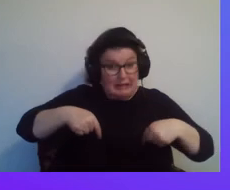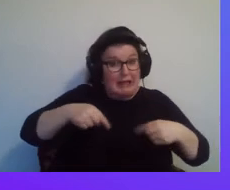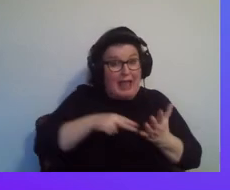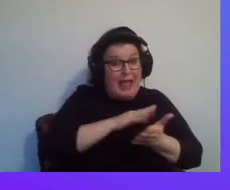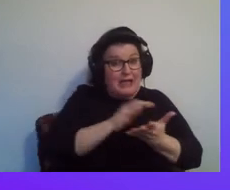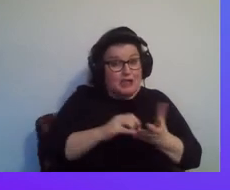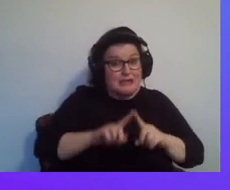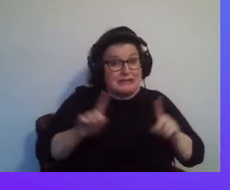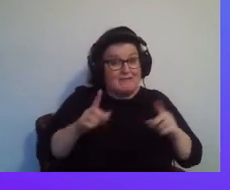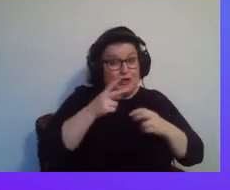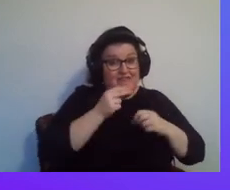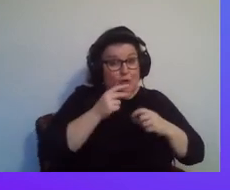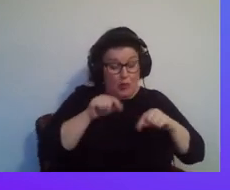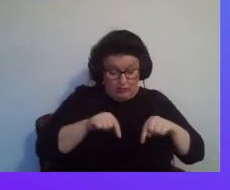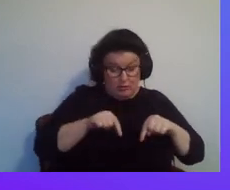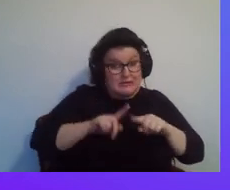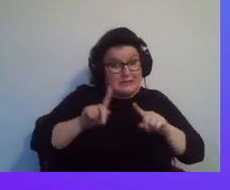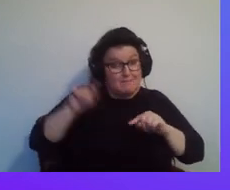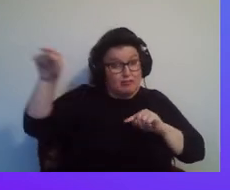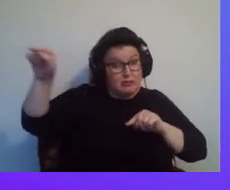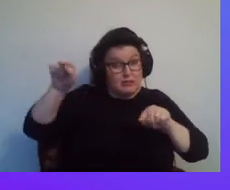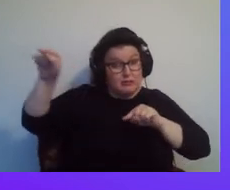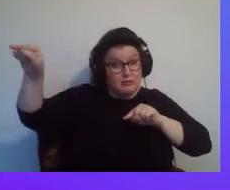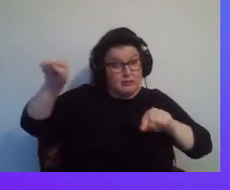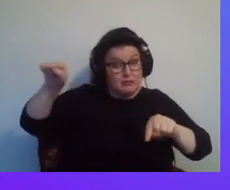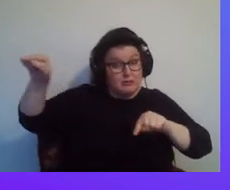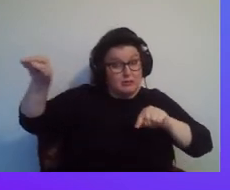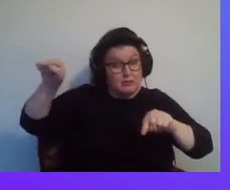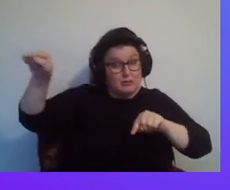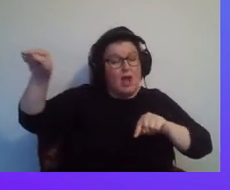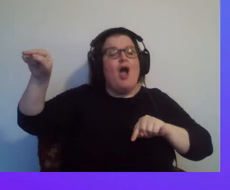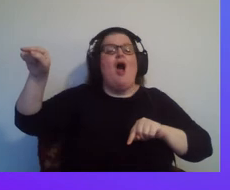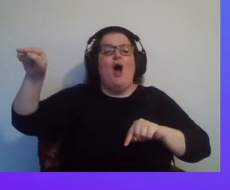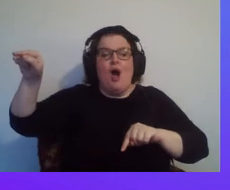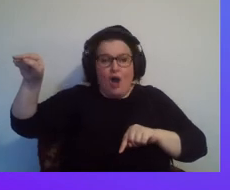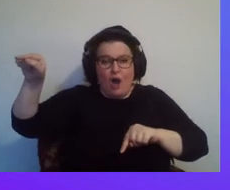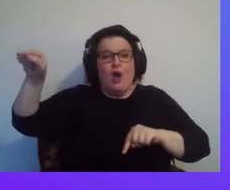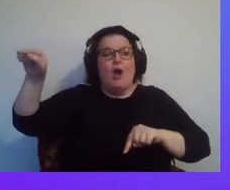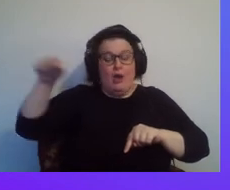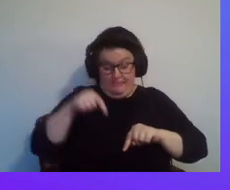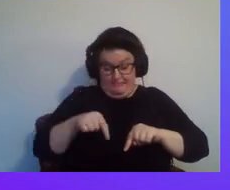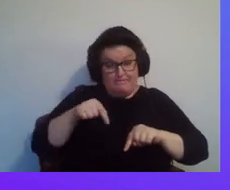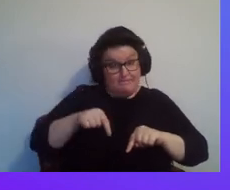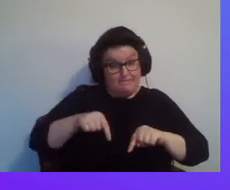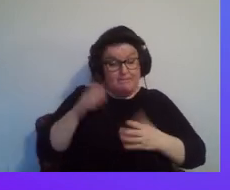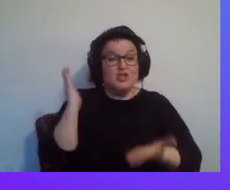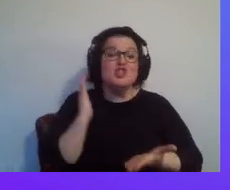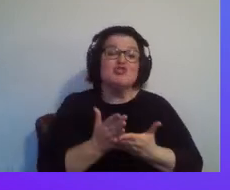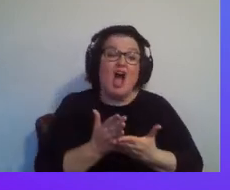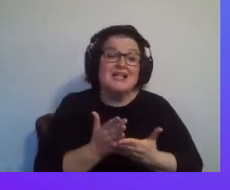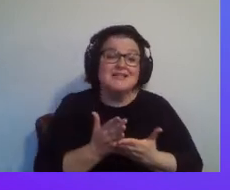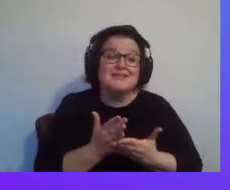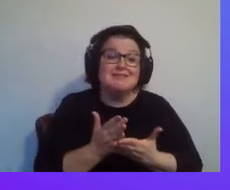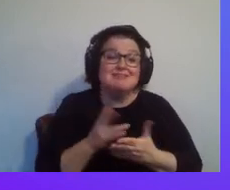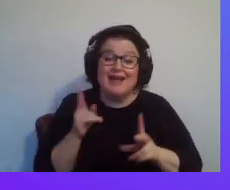of what they need to? Yeah, and again, it goes down to that point of trust, doesn't it?